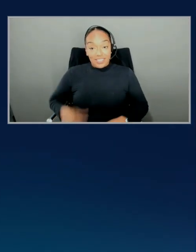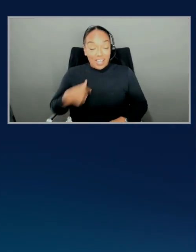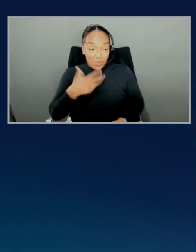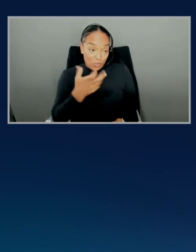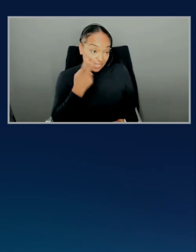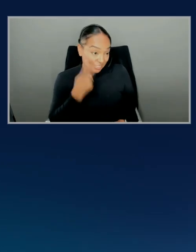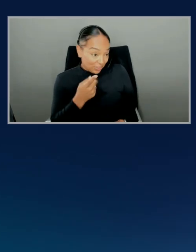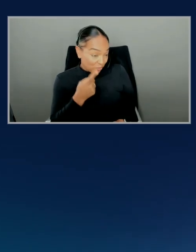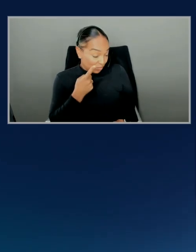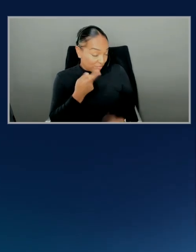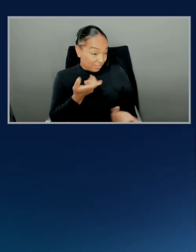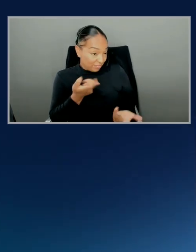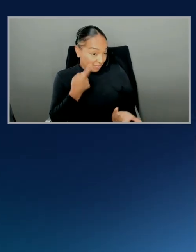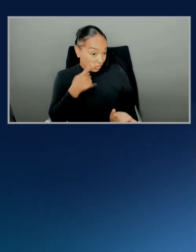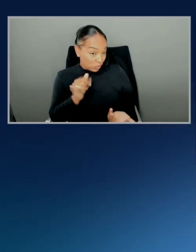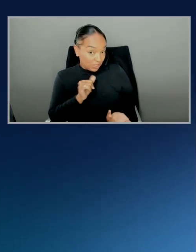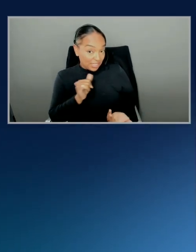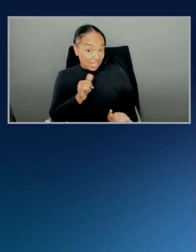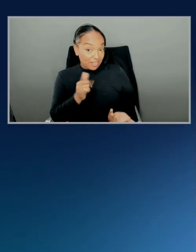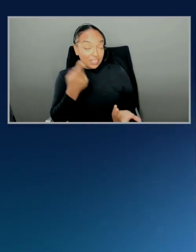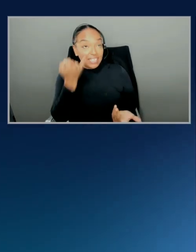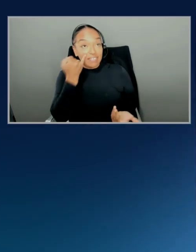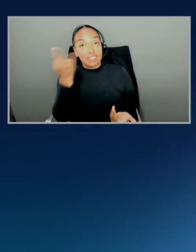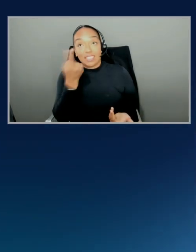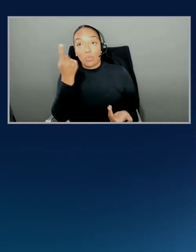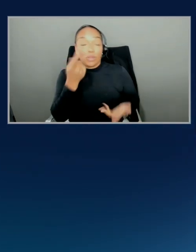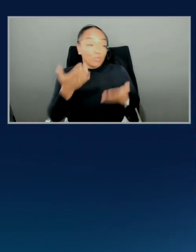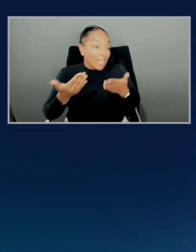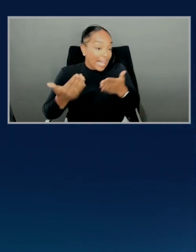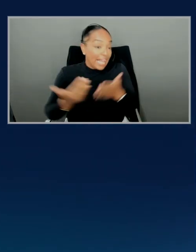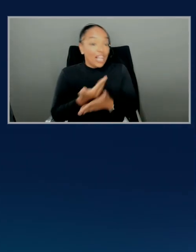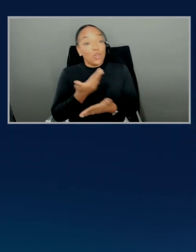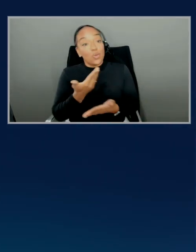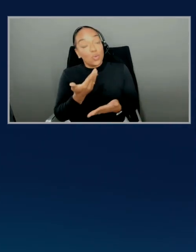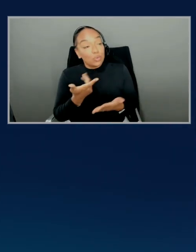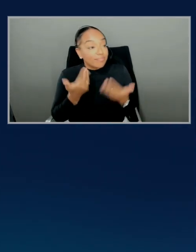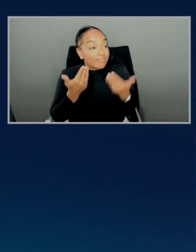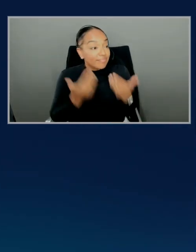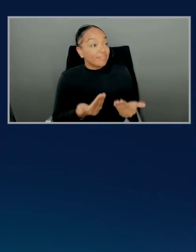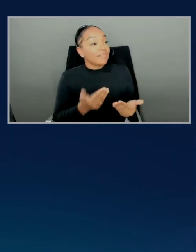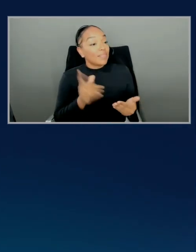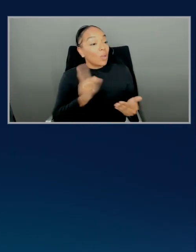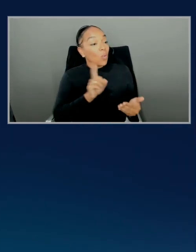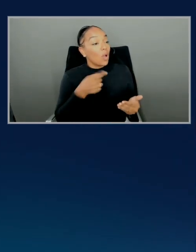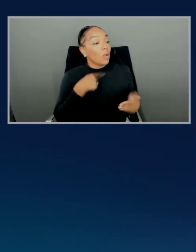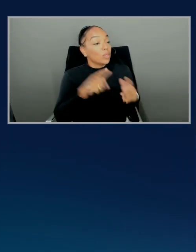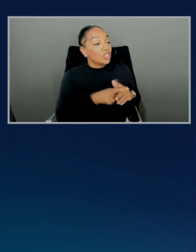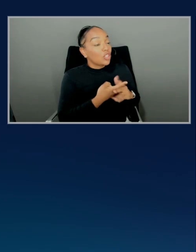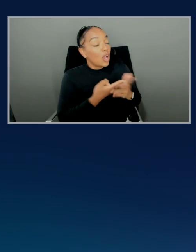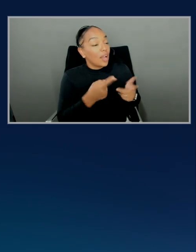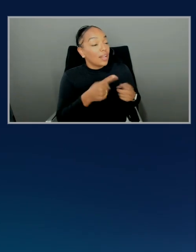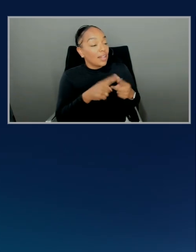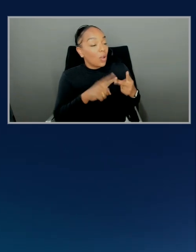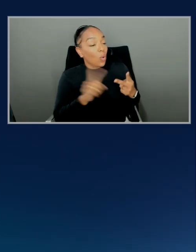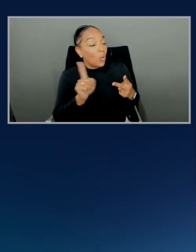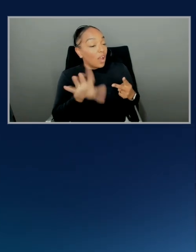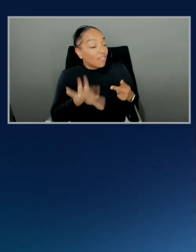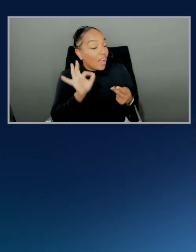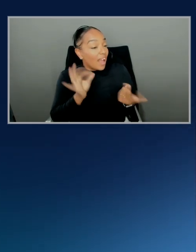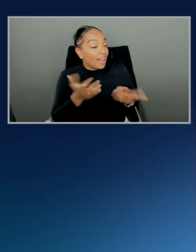for, someone brand new to it. Where are we starting? Where can we find it? And then how do we get going on that? I do